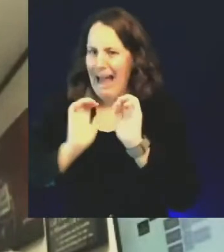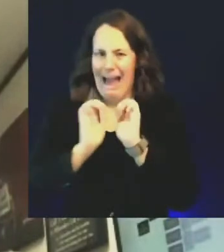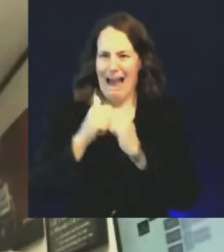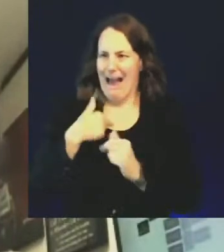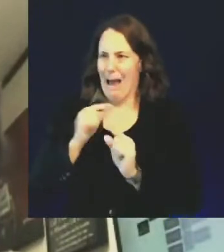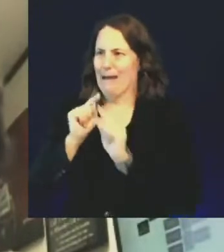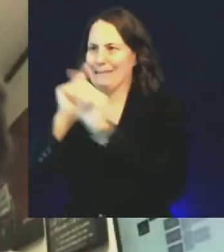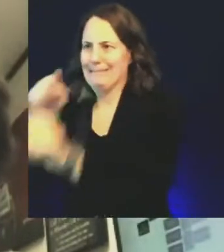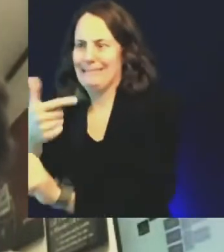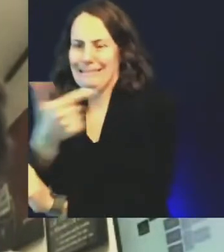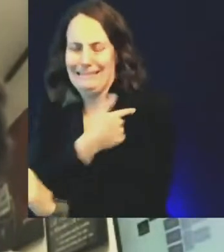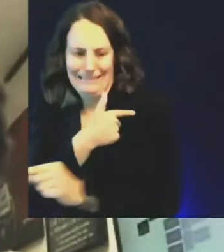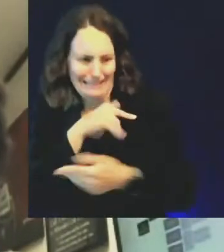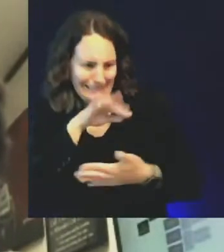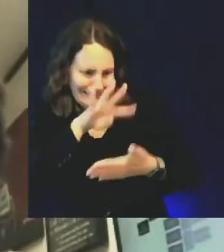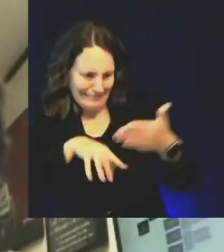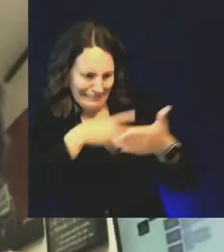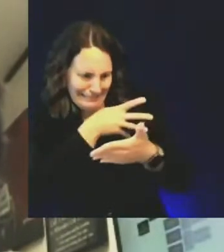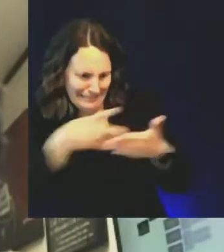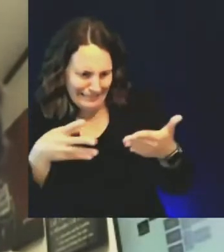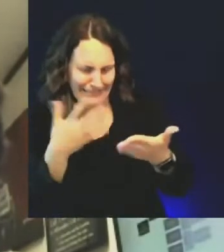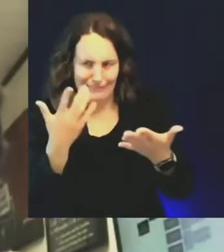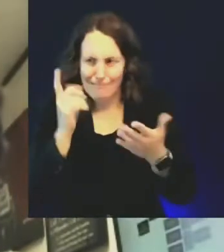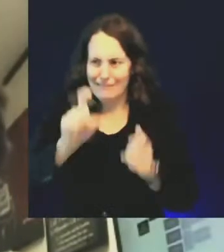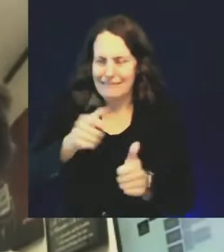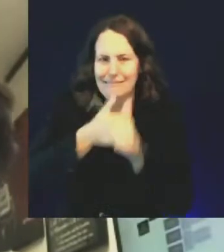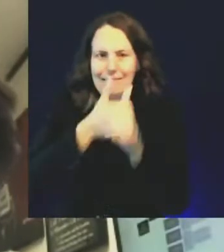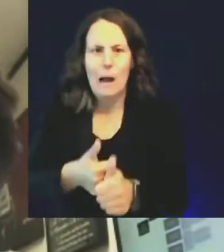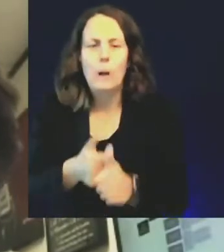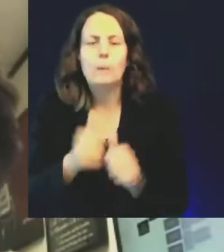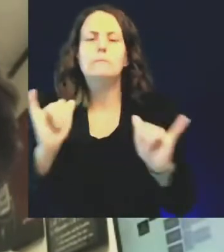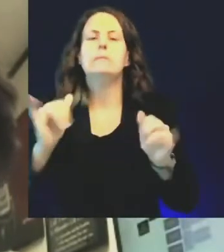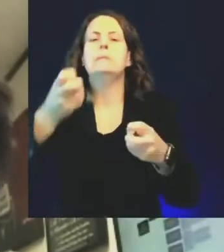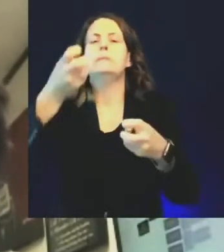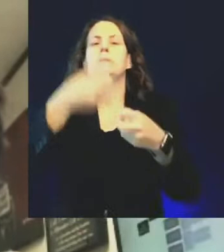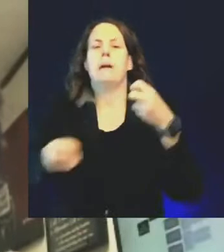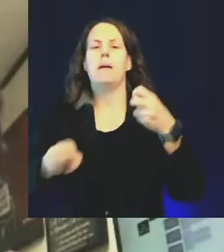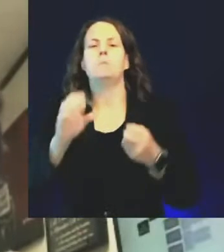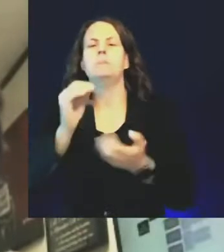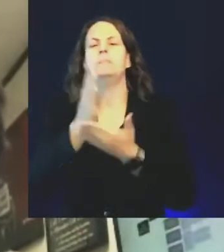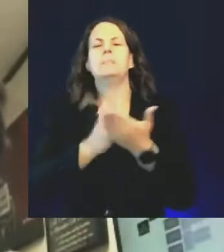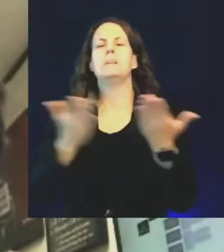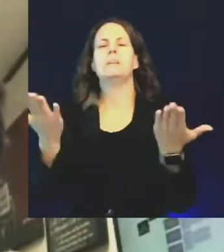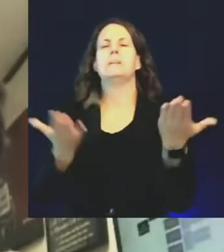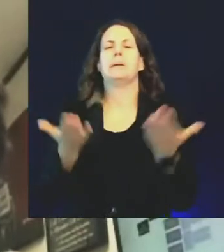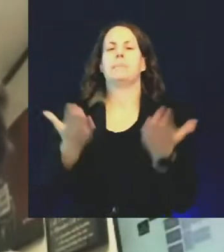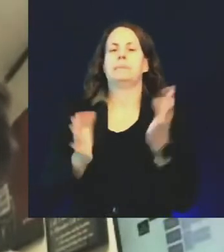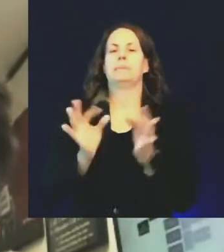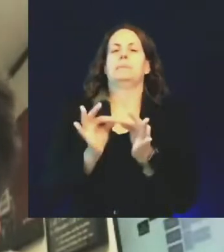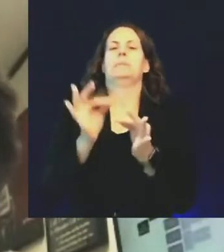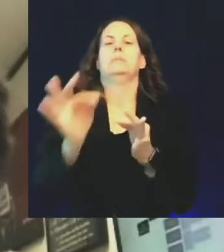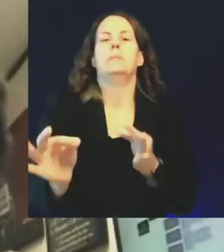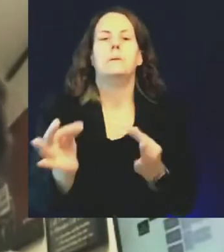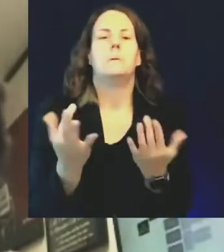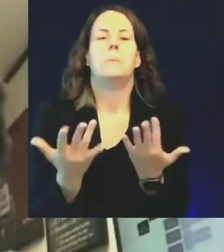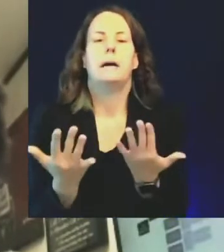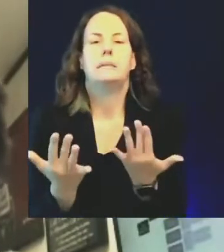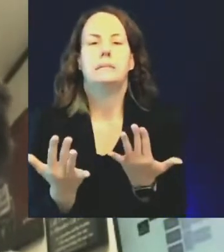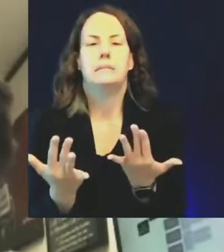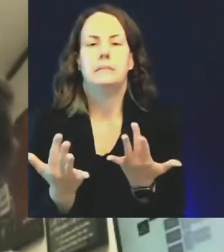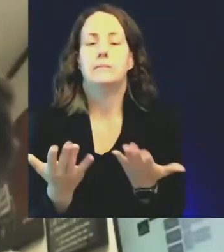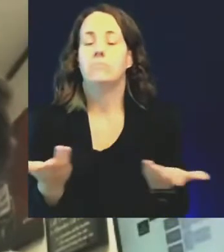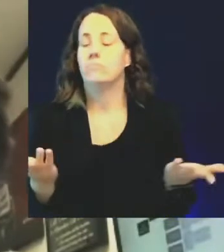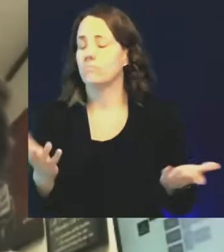their provider. And so I think the next frontier on closing the gap and shrinking our unvaccinated population is